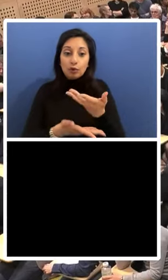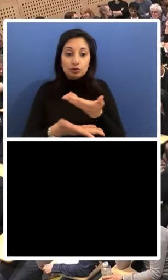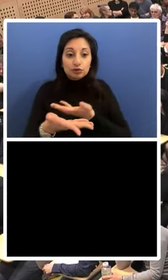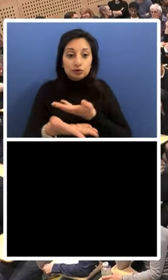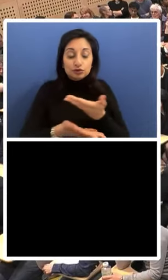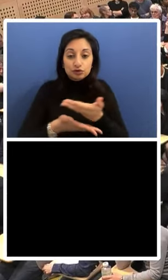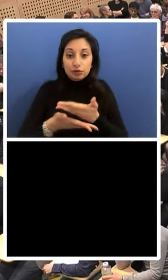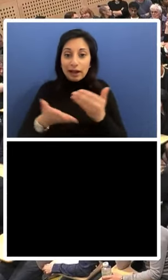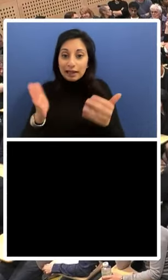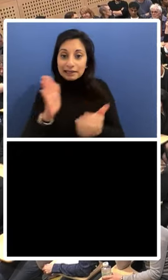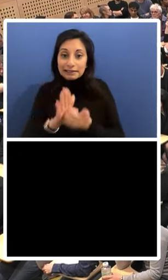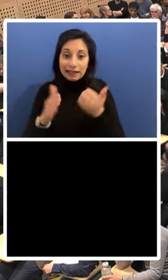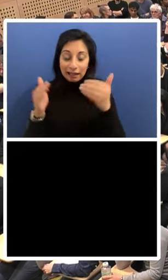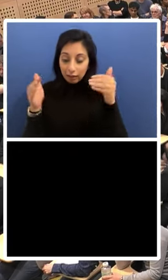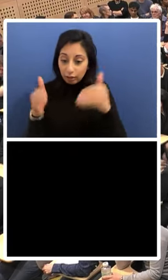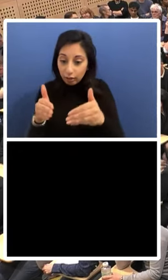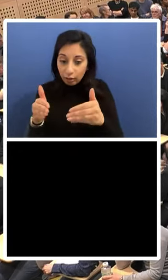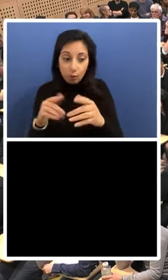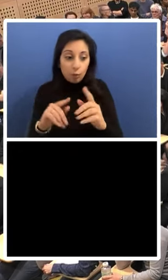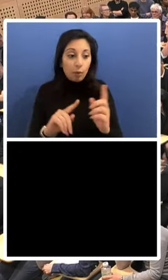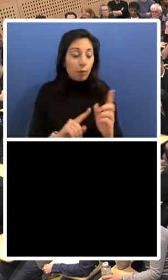enter into a particular industry?